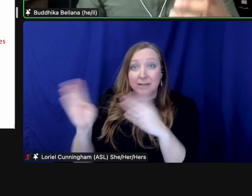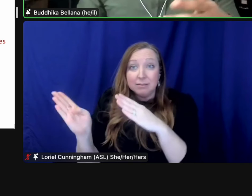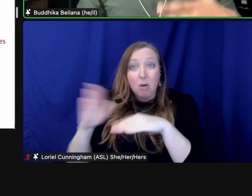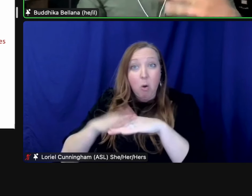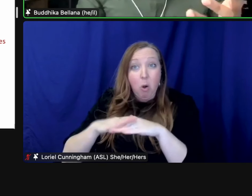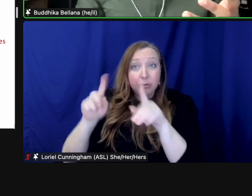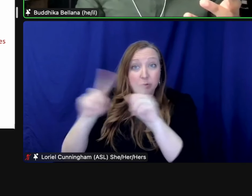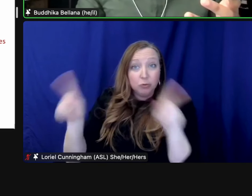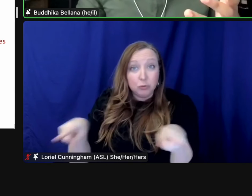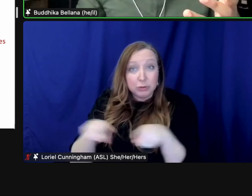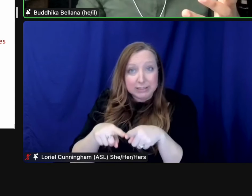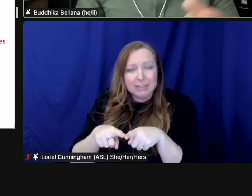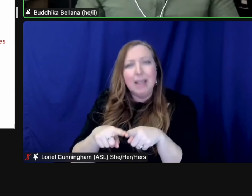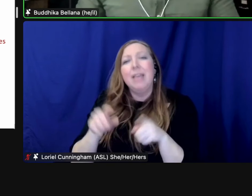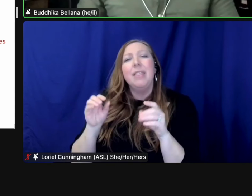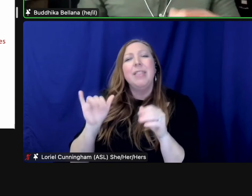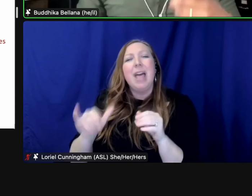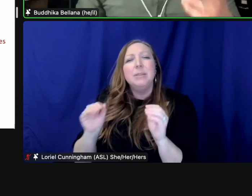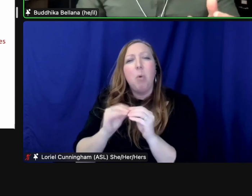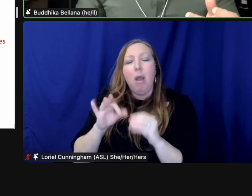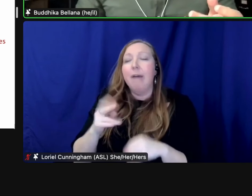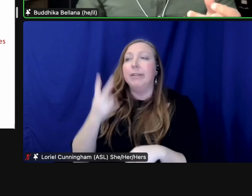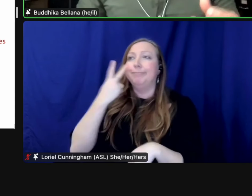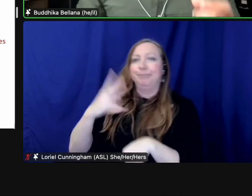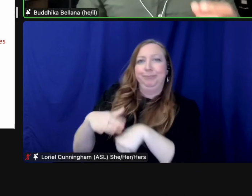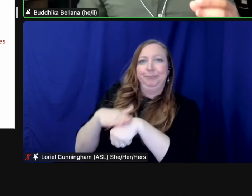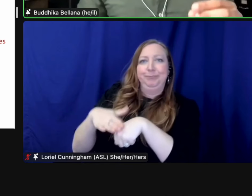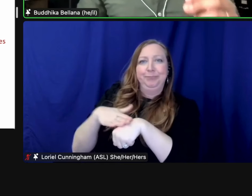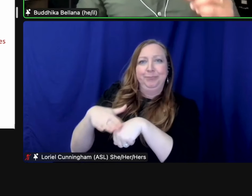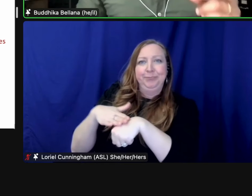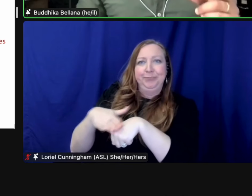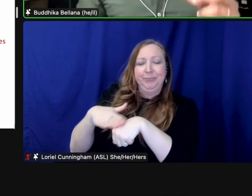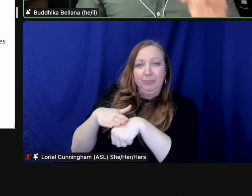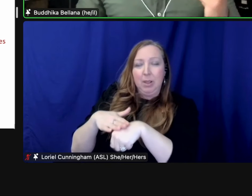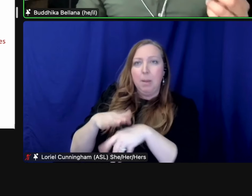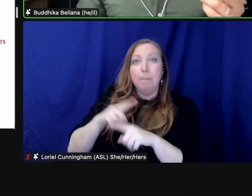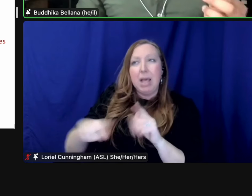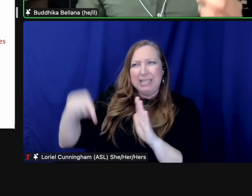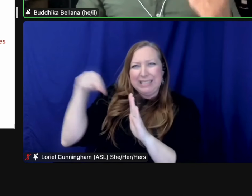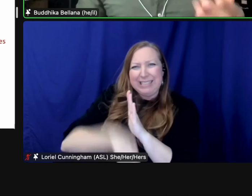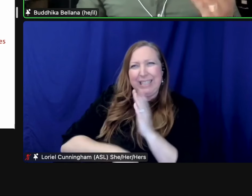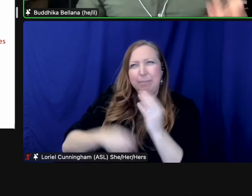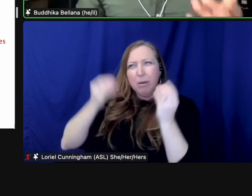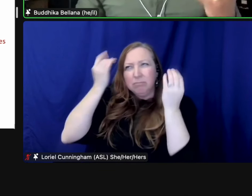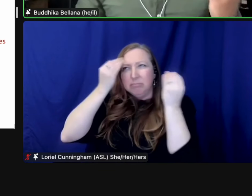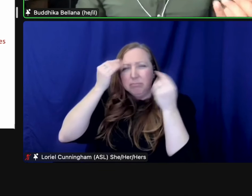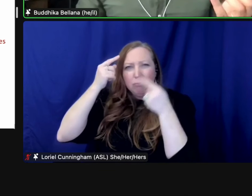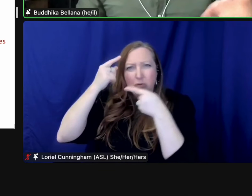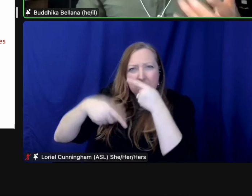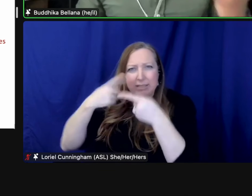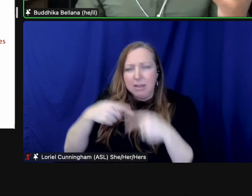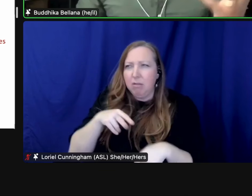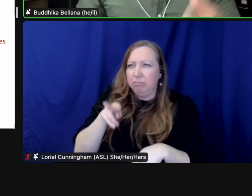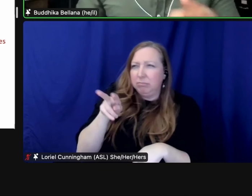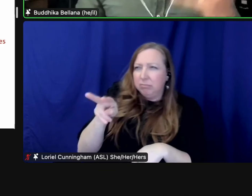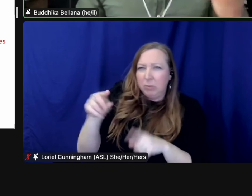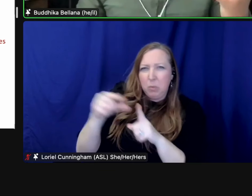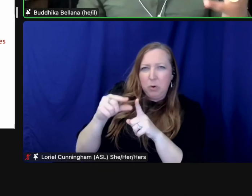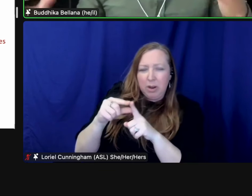be an example of shallow processing, while deep processing instead would be attending to what that word actually means rather